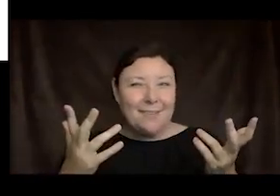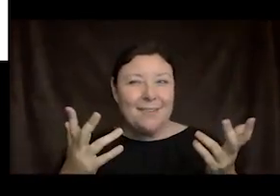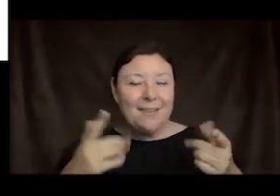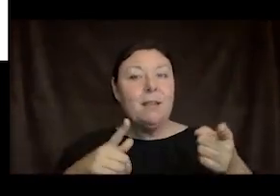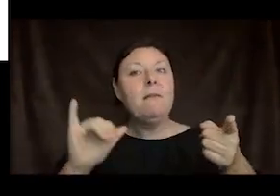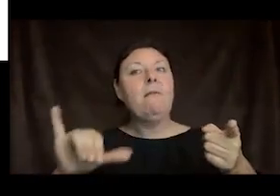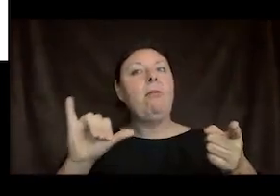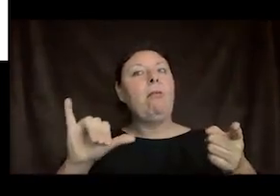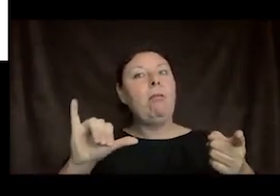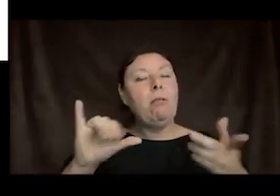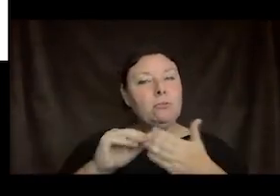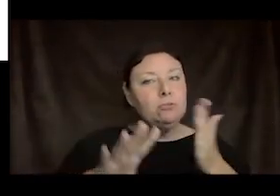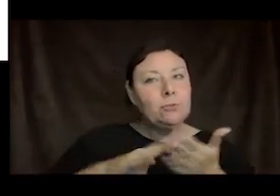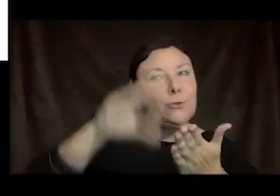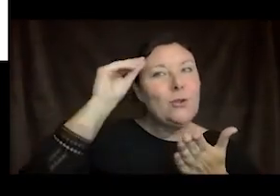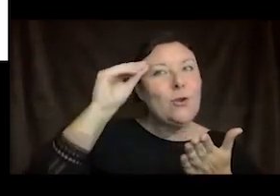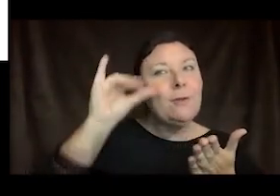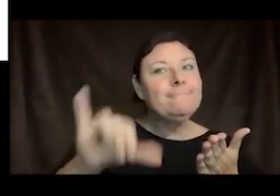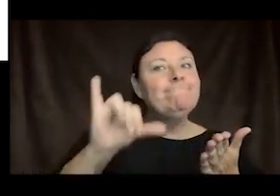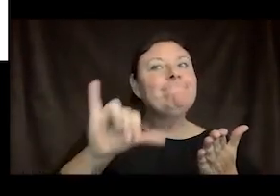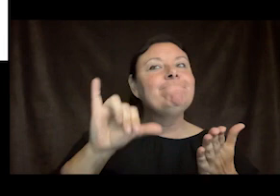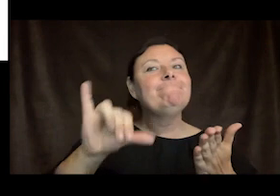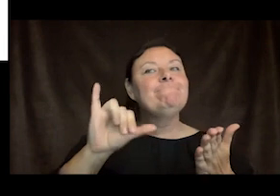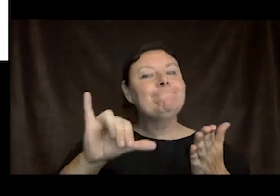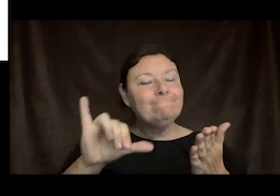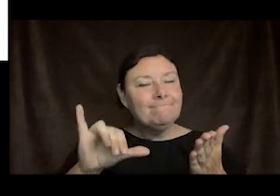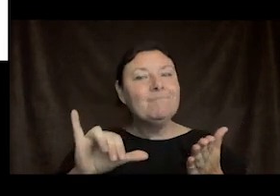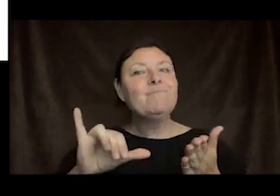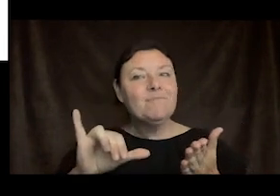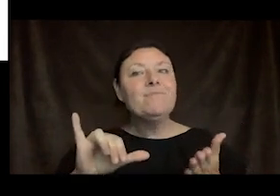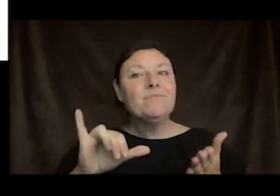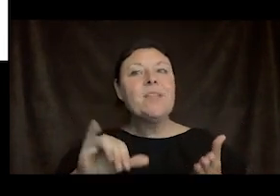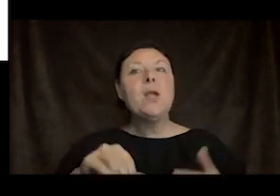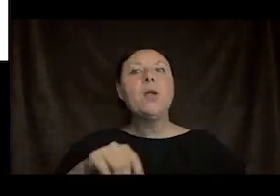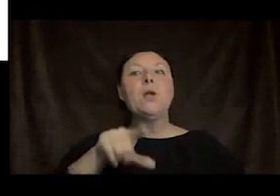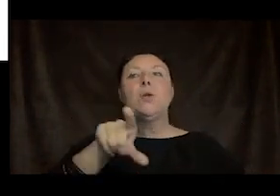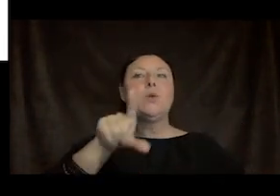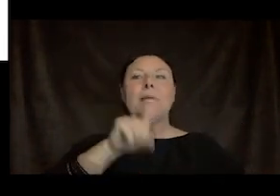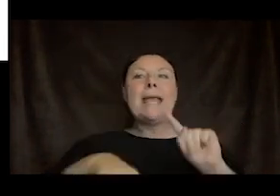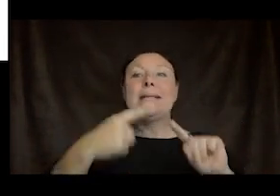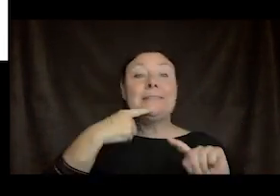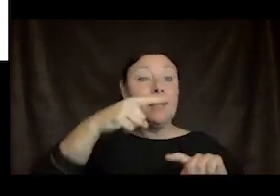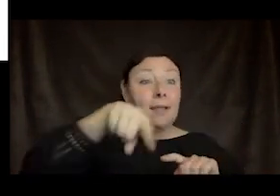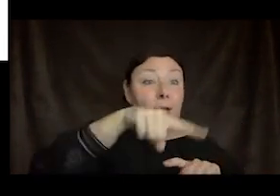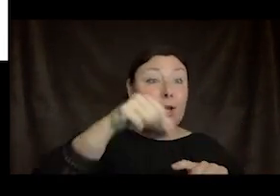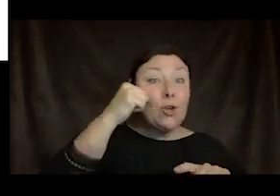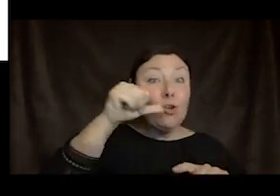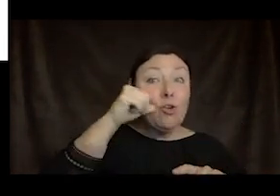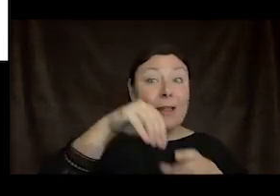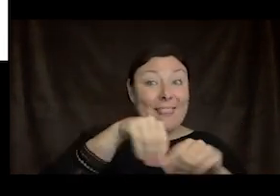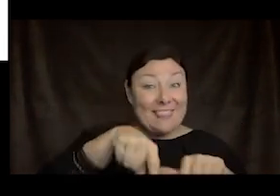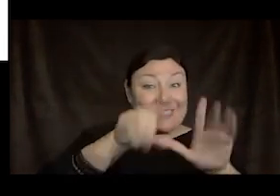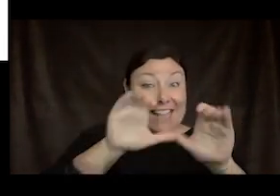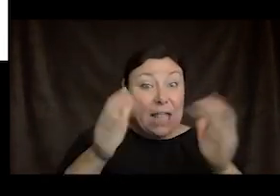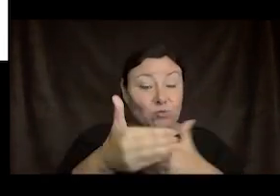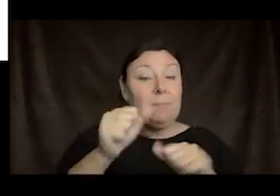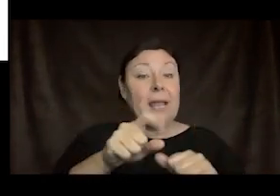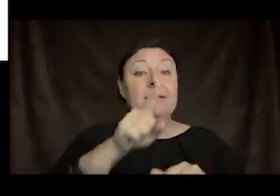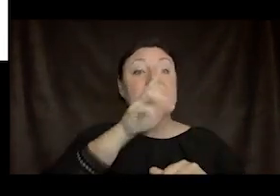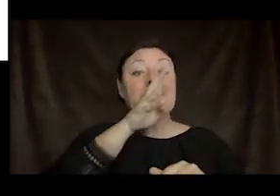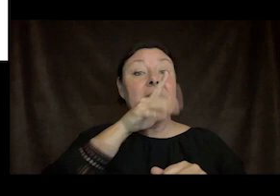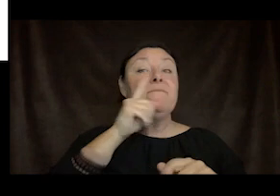Or, you know, should we expect that these girls in our classroom can speak for all the girls in our school, or